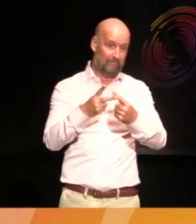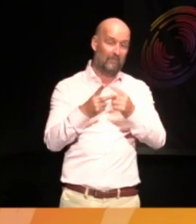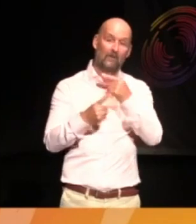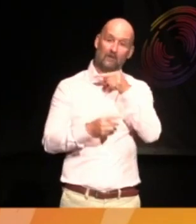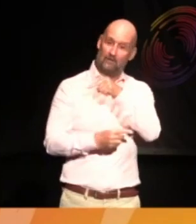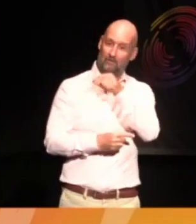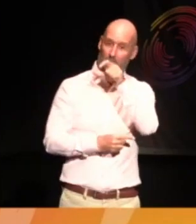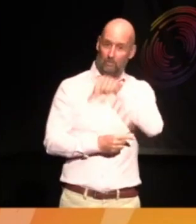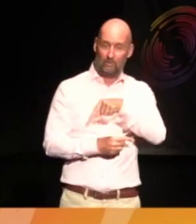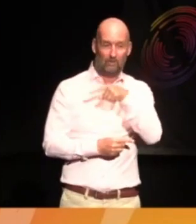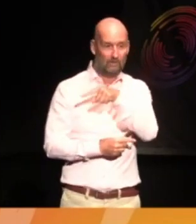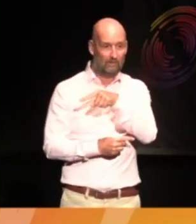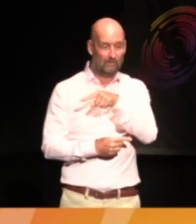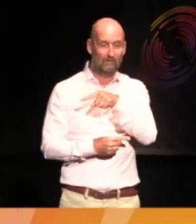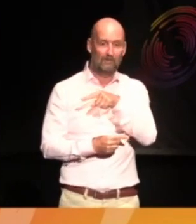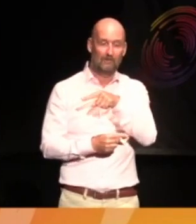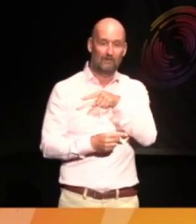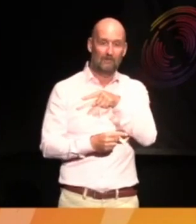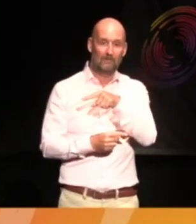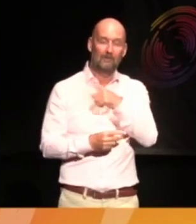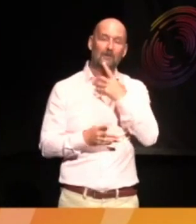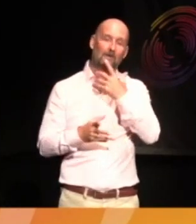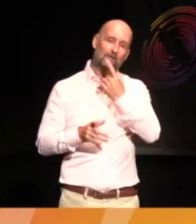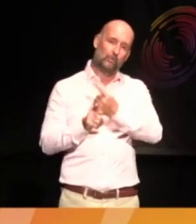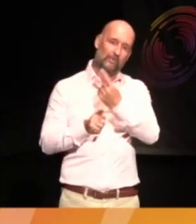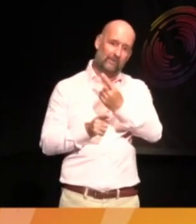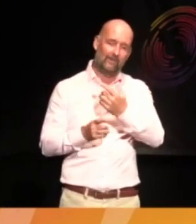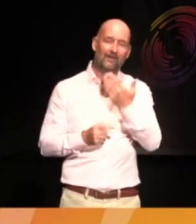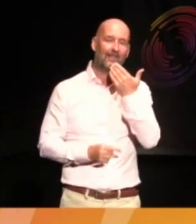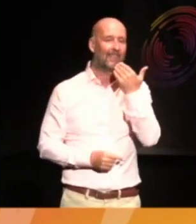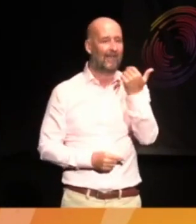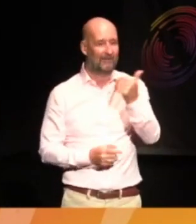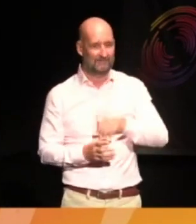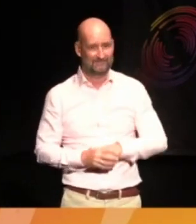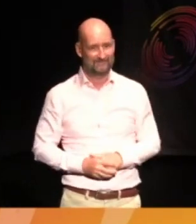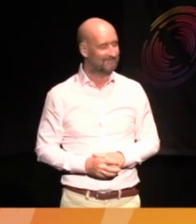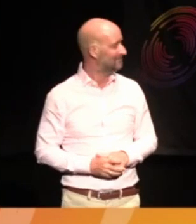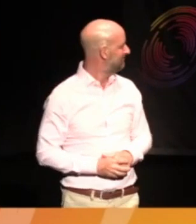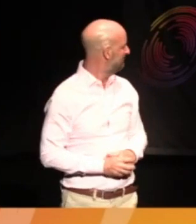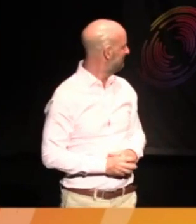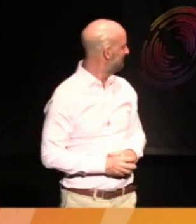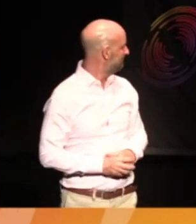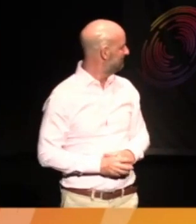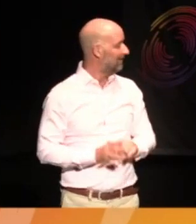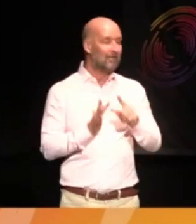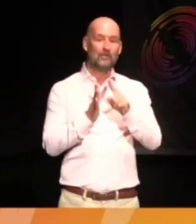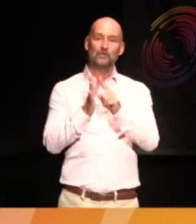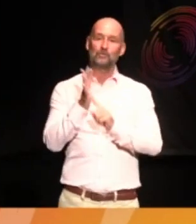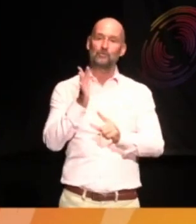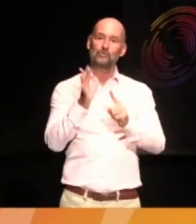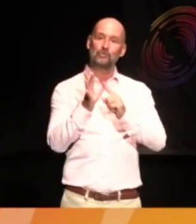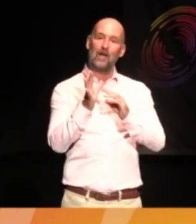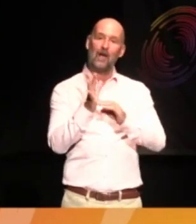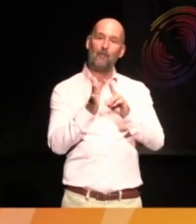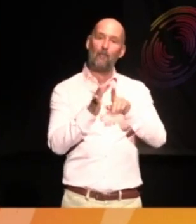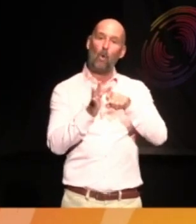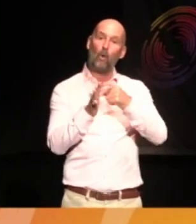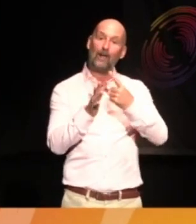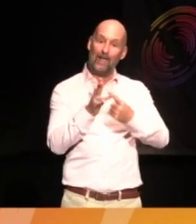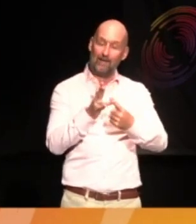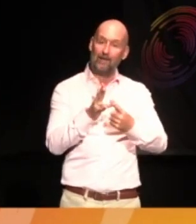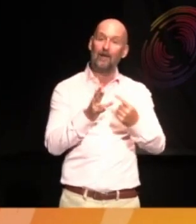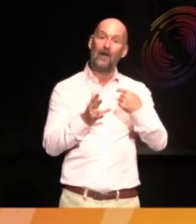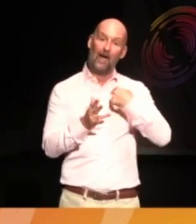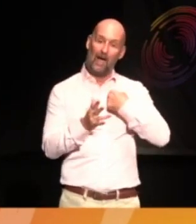who is, well, I'll let you talk about yourself. Thank you very much. So my name is Jumoke Abdullahi. I'm one